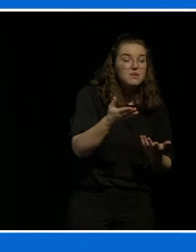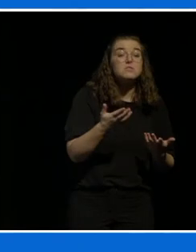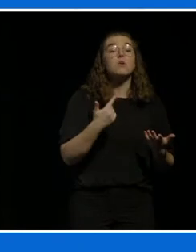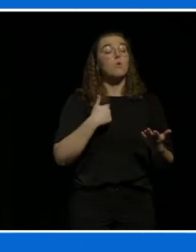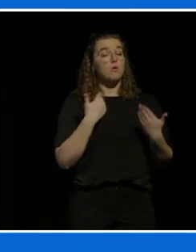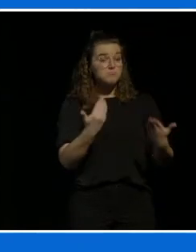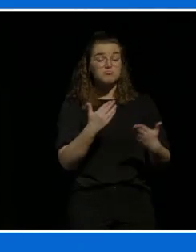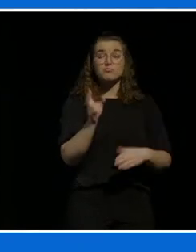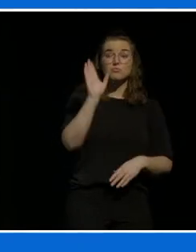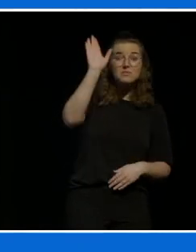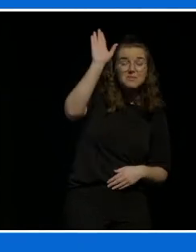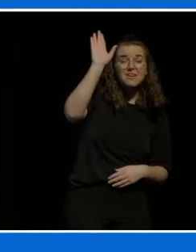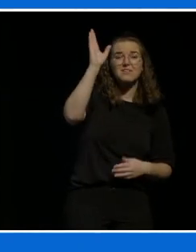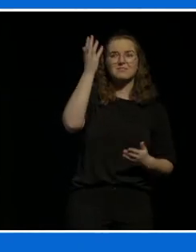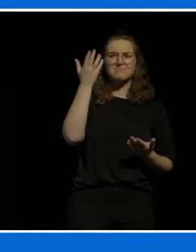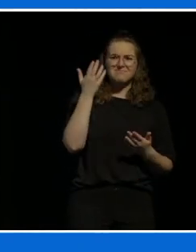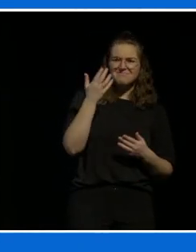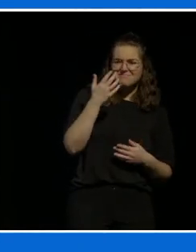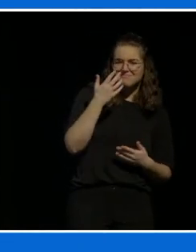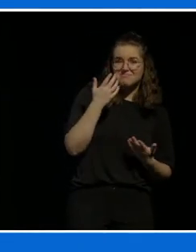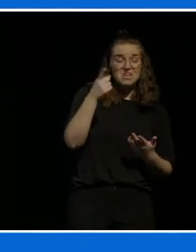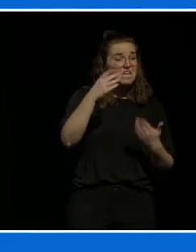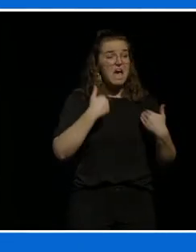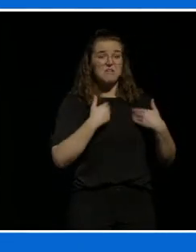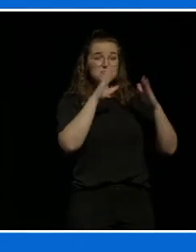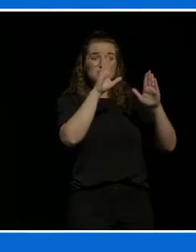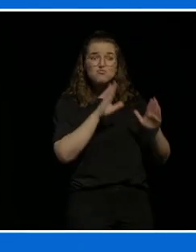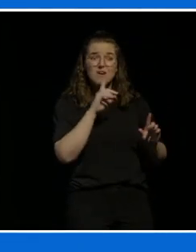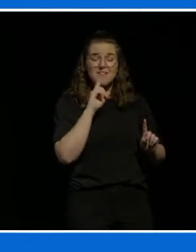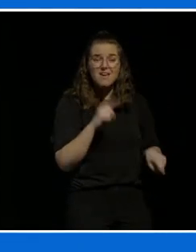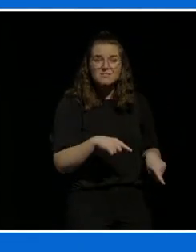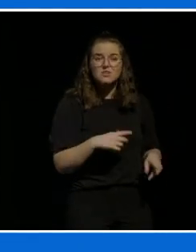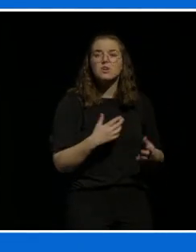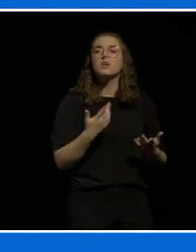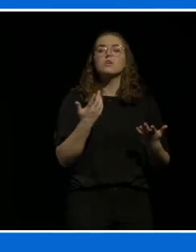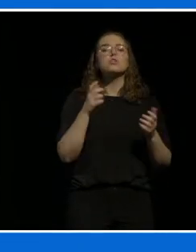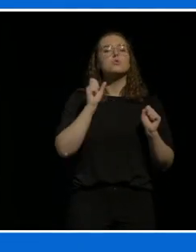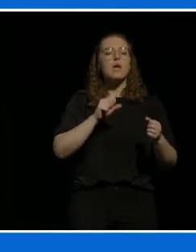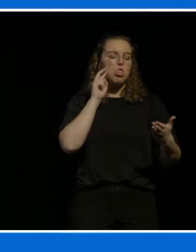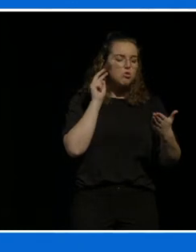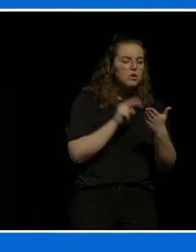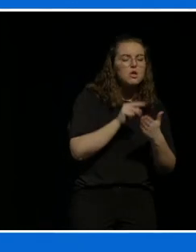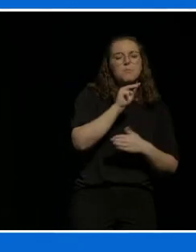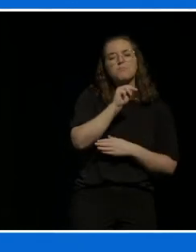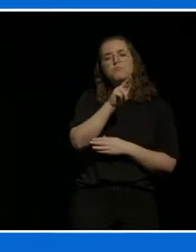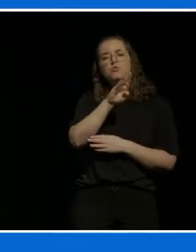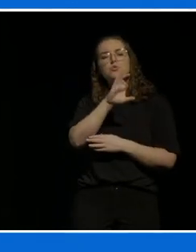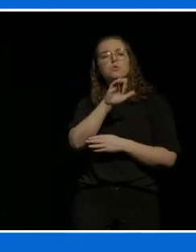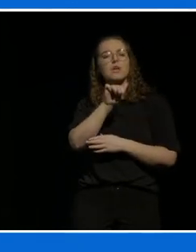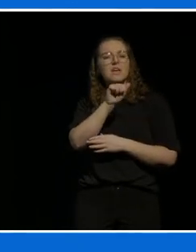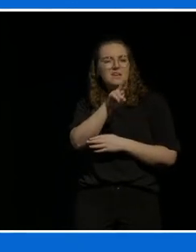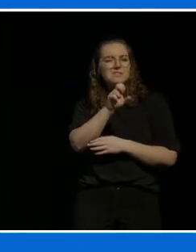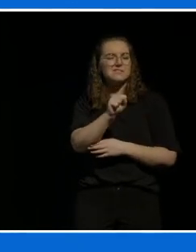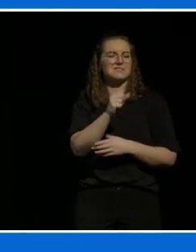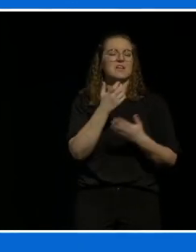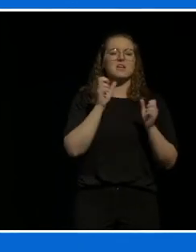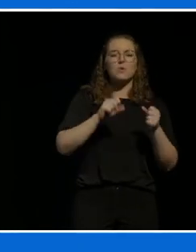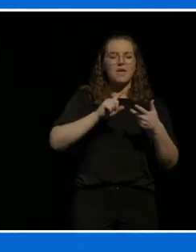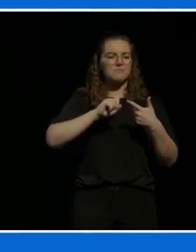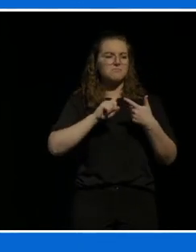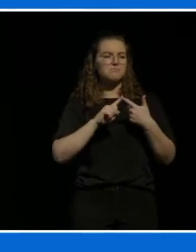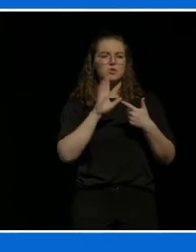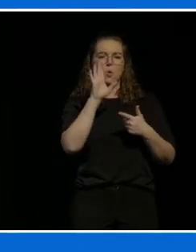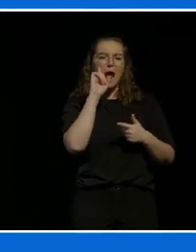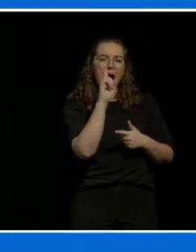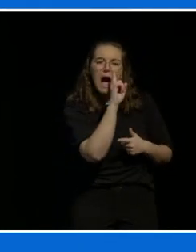hand, asking a professor, and he had a great answer. He said, you can look at your mucous membranes, you can look at your eye beds, there's all these different ways to look